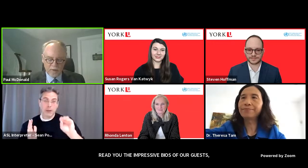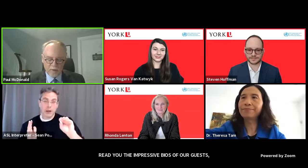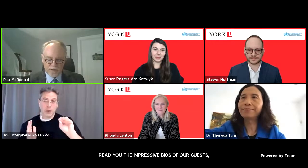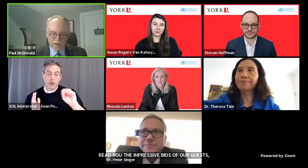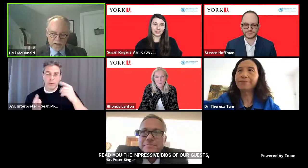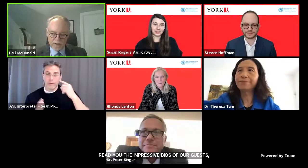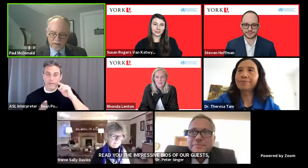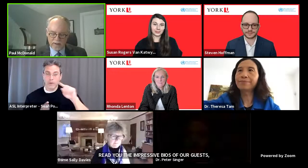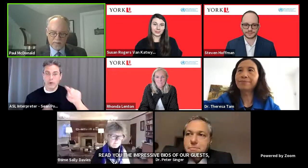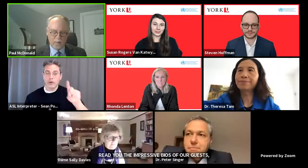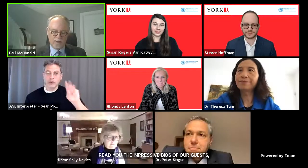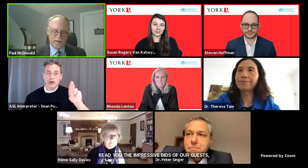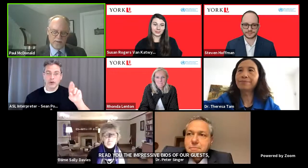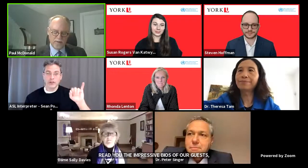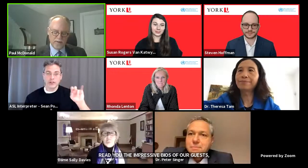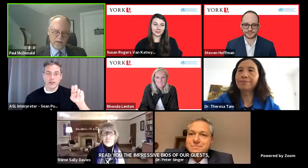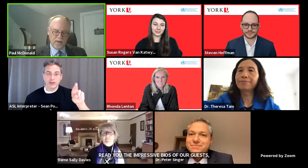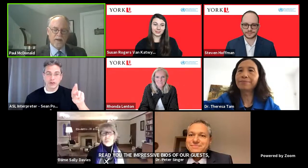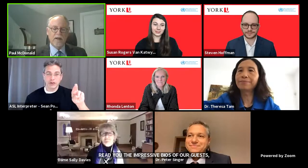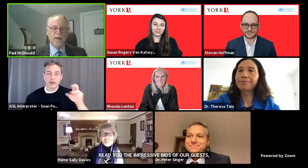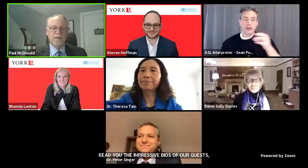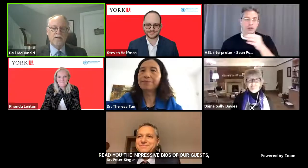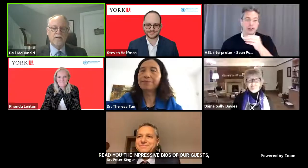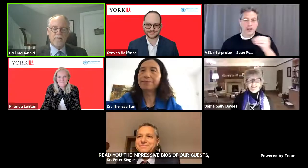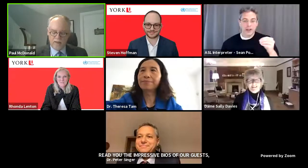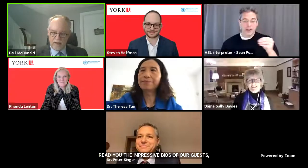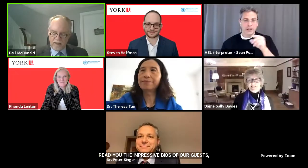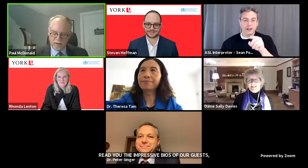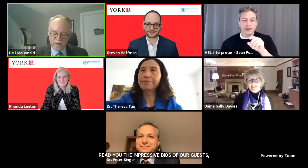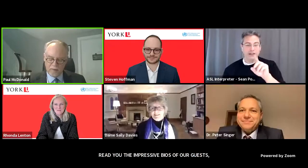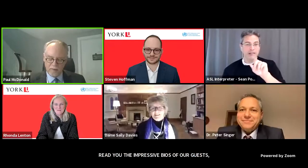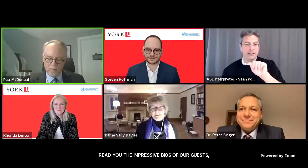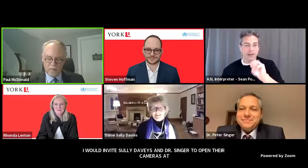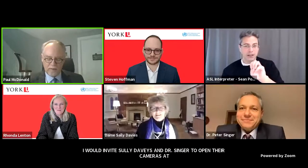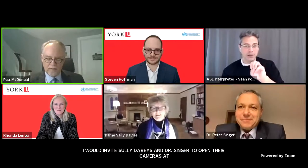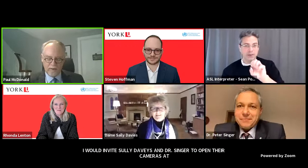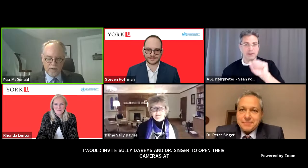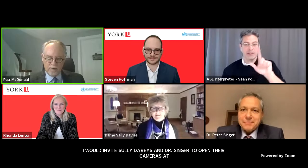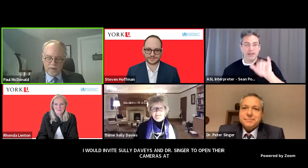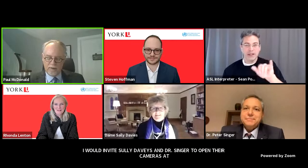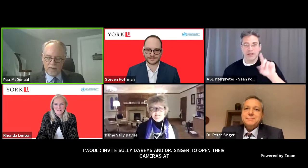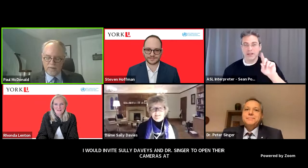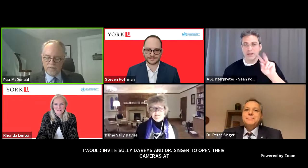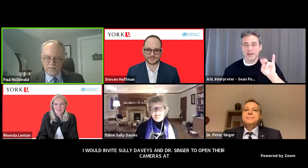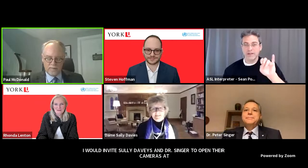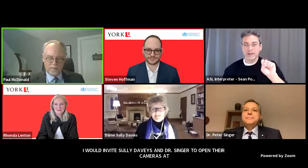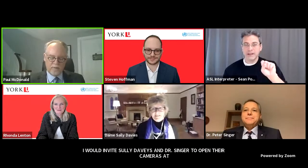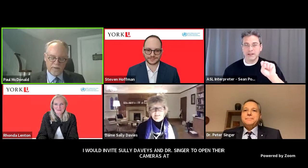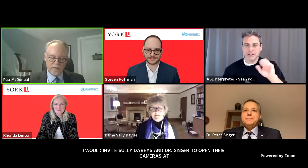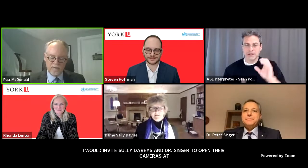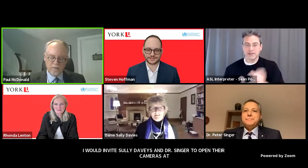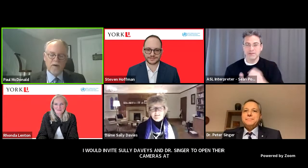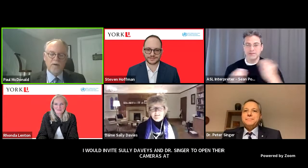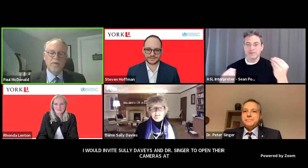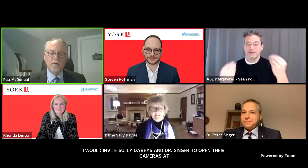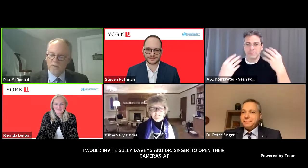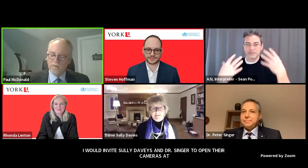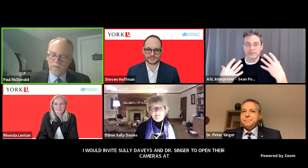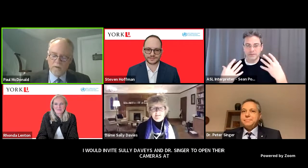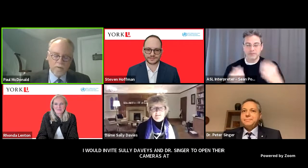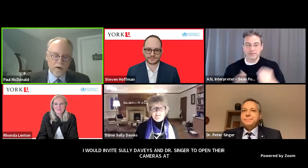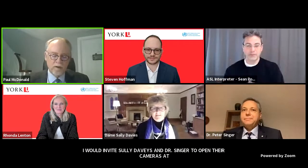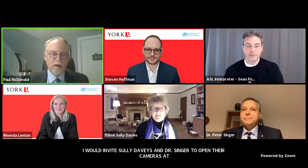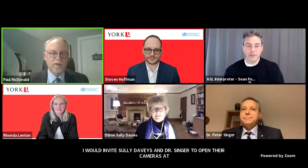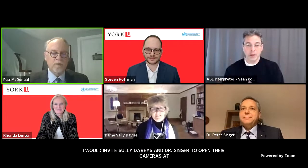open their cameras at this point. And they, along with Professor Stephen Hoffman,